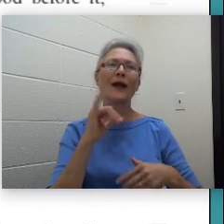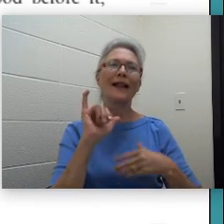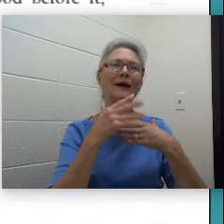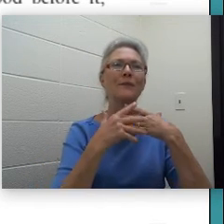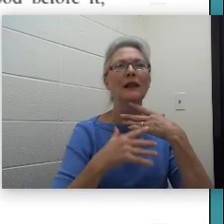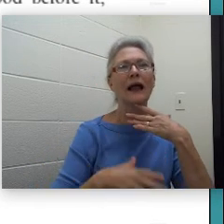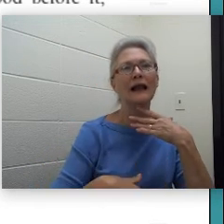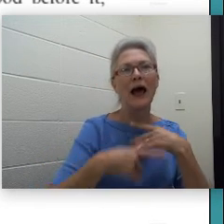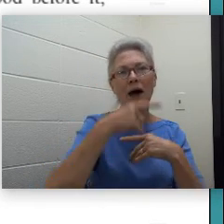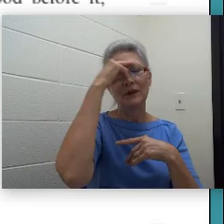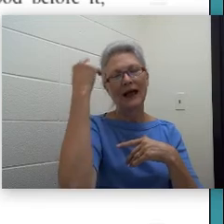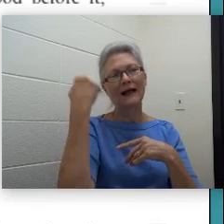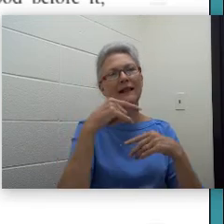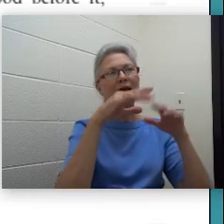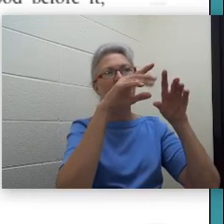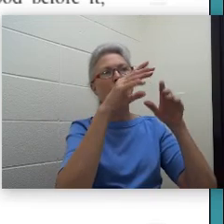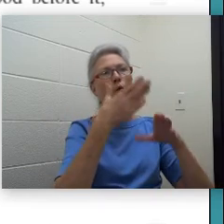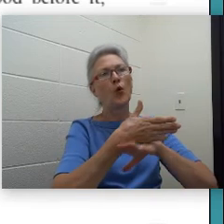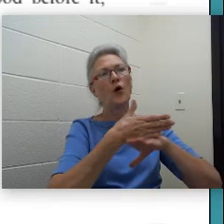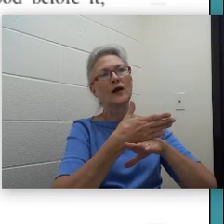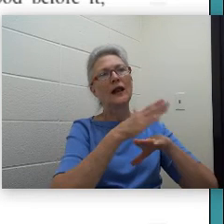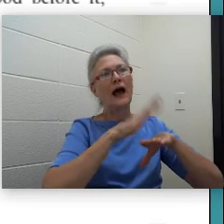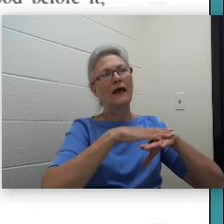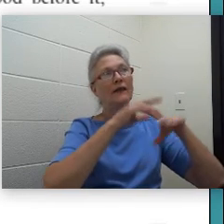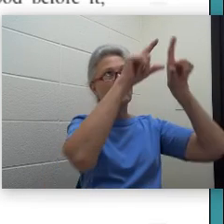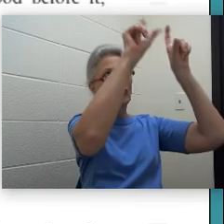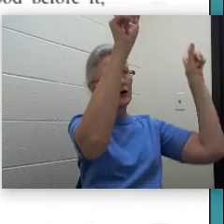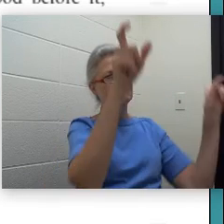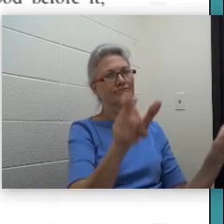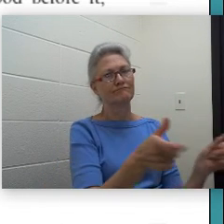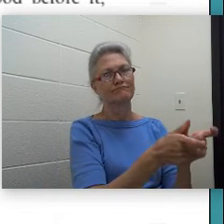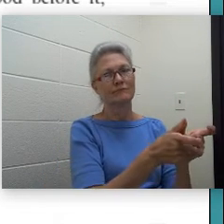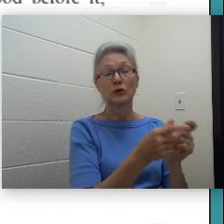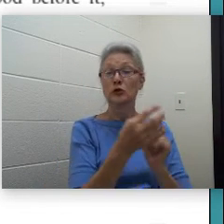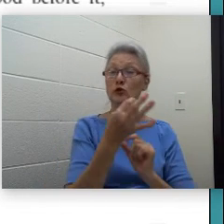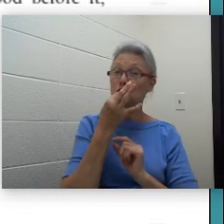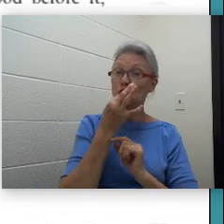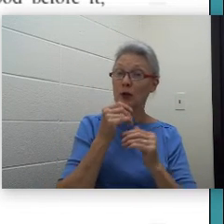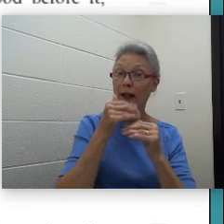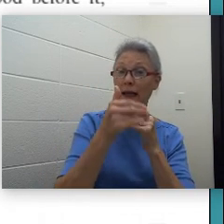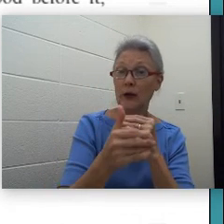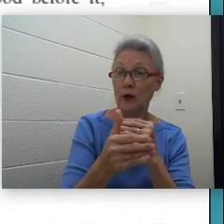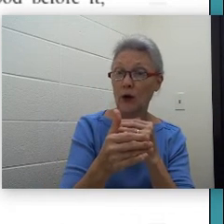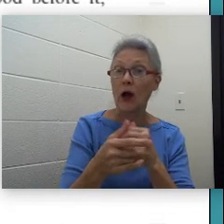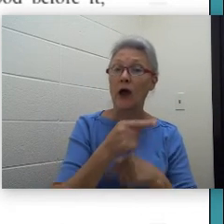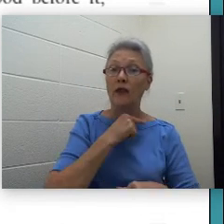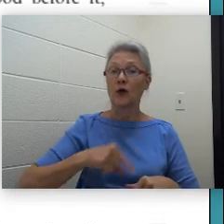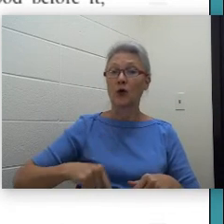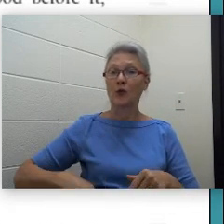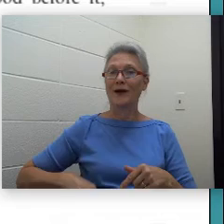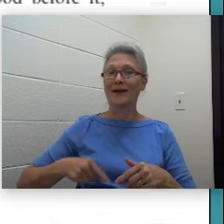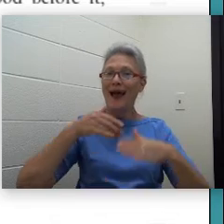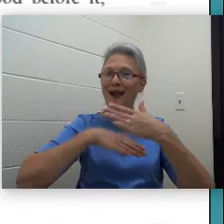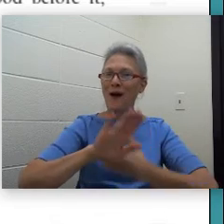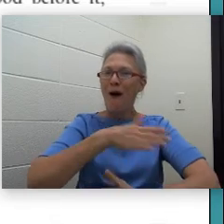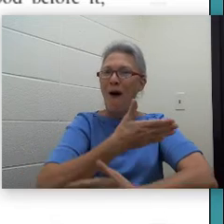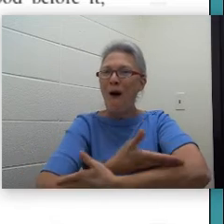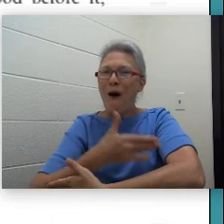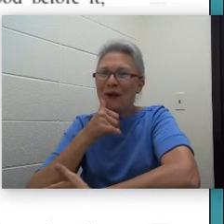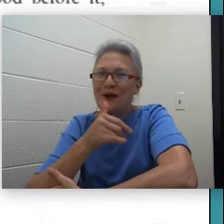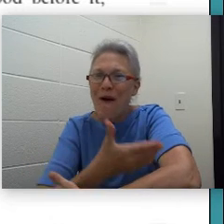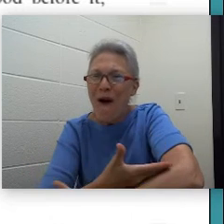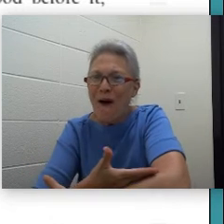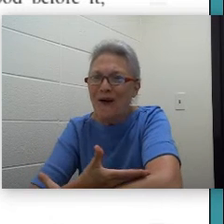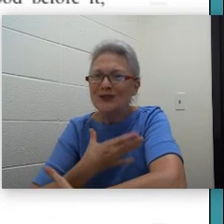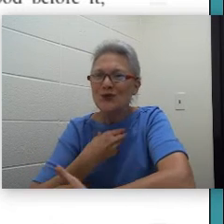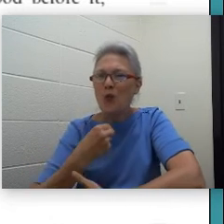blood, and as black as the wood in this frame. Soon afterward, the queen had a little daughter who was as